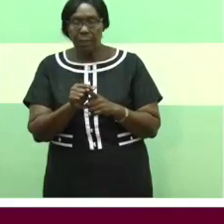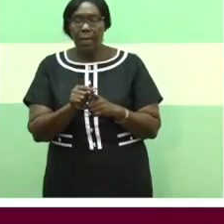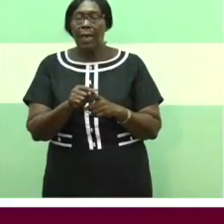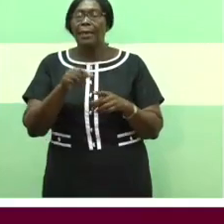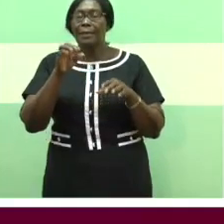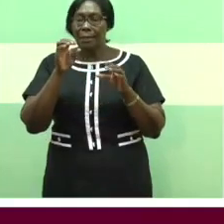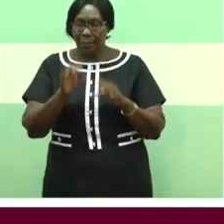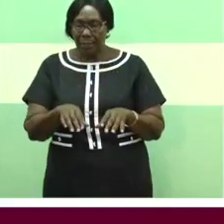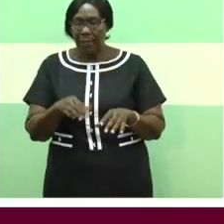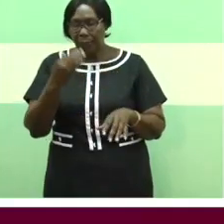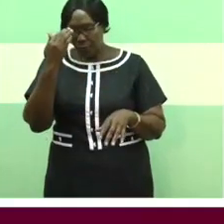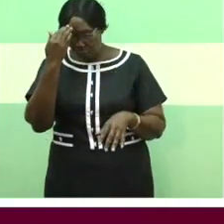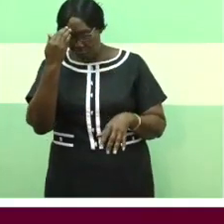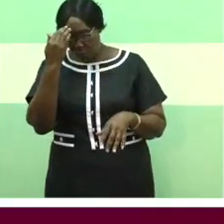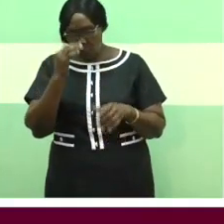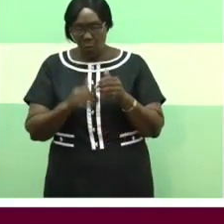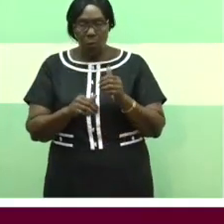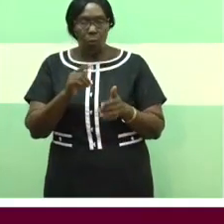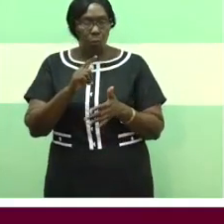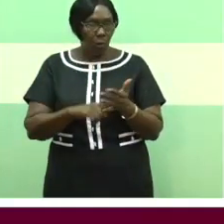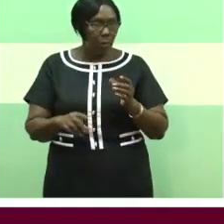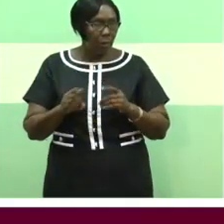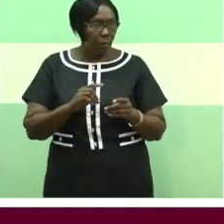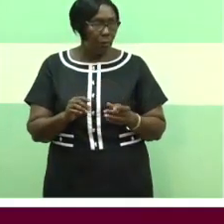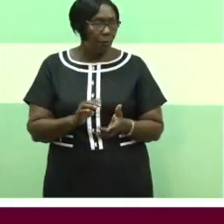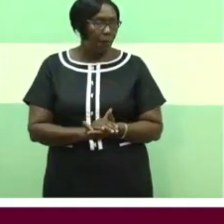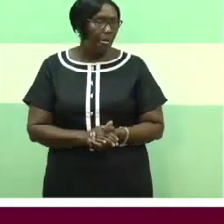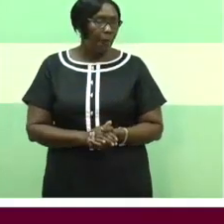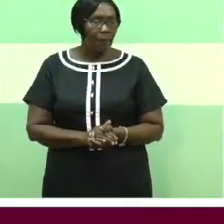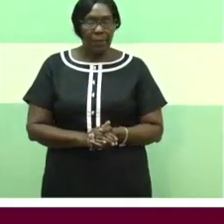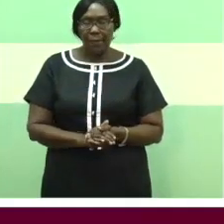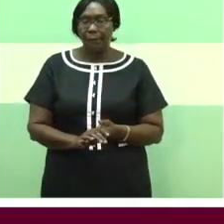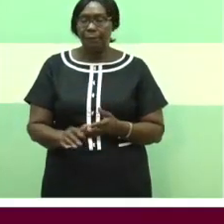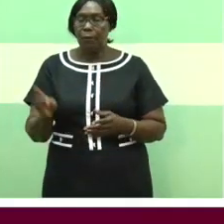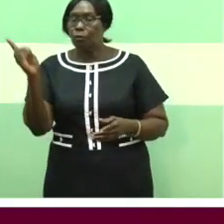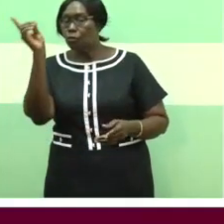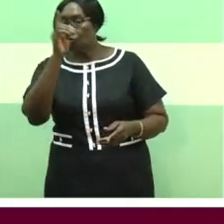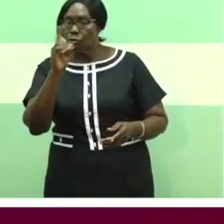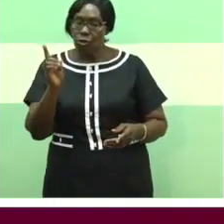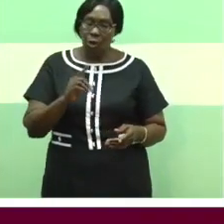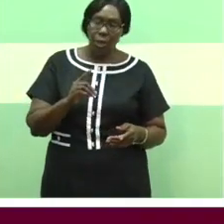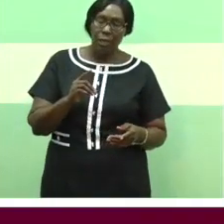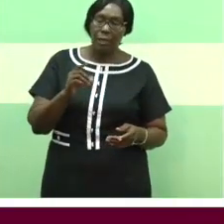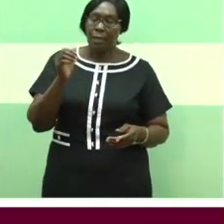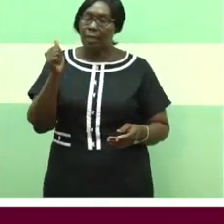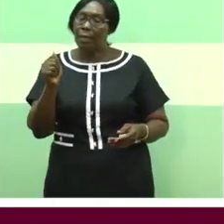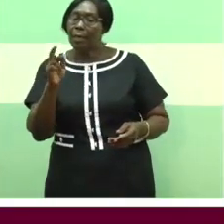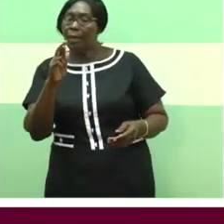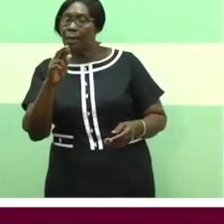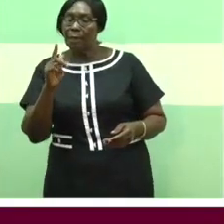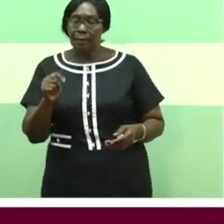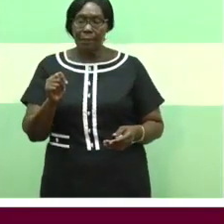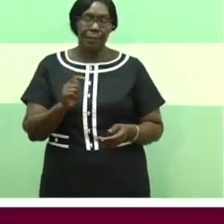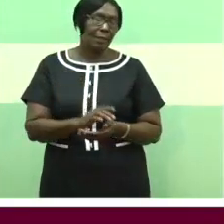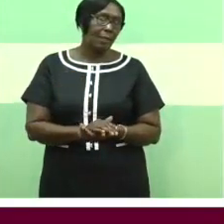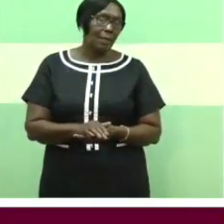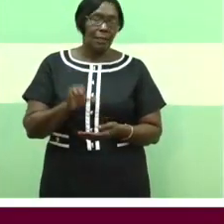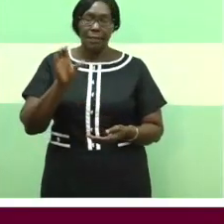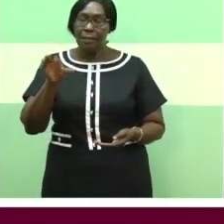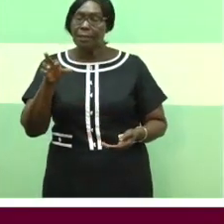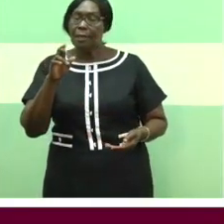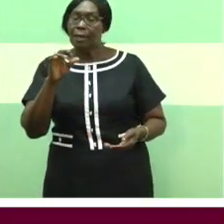associate the task with it, right? And we have here art and craft and children love to do art and